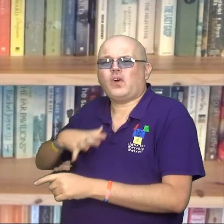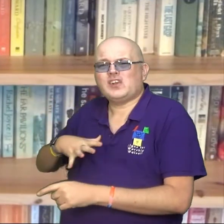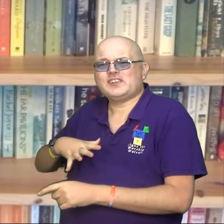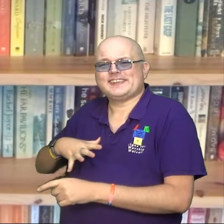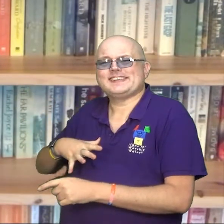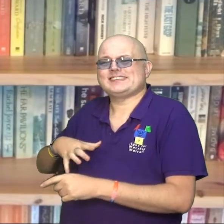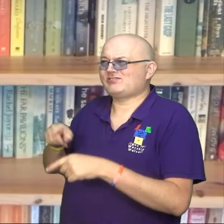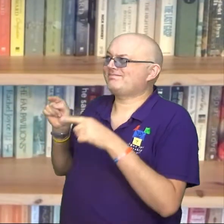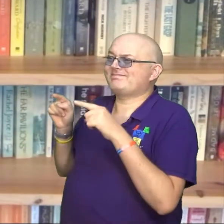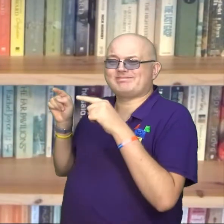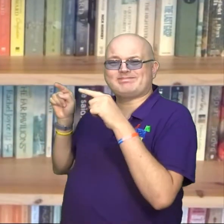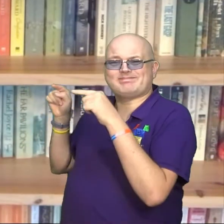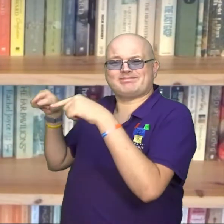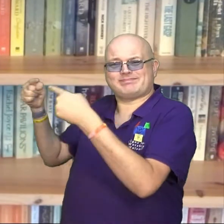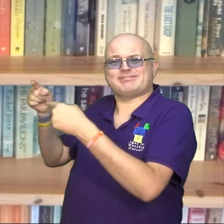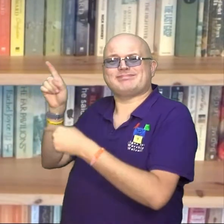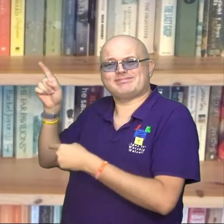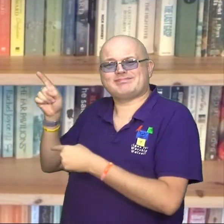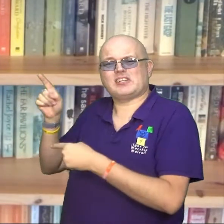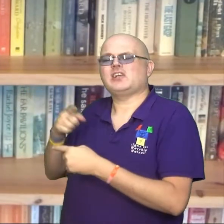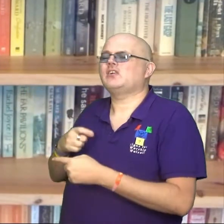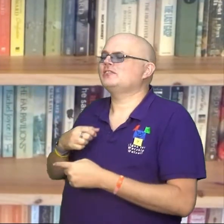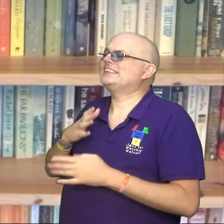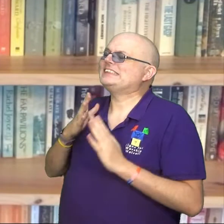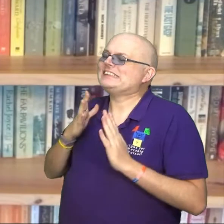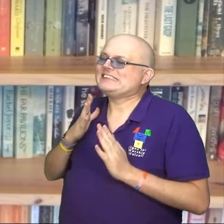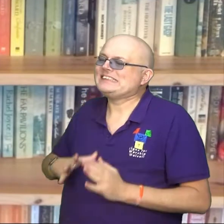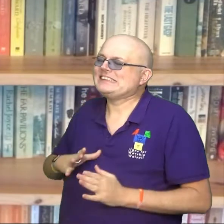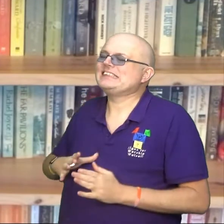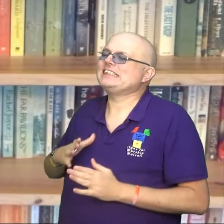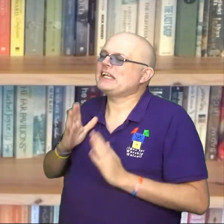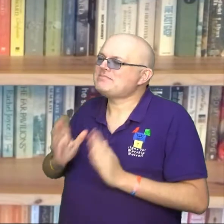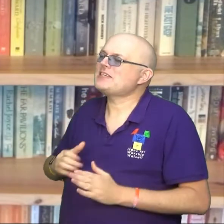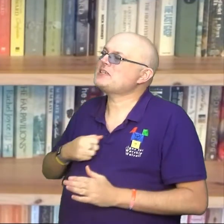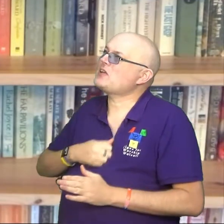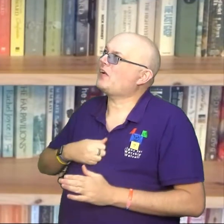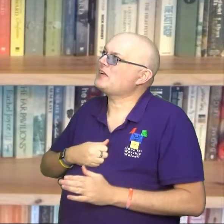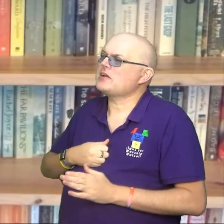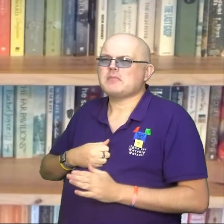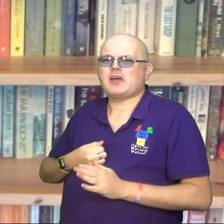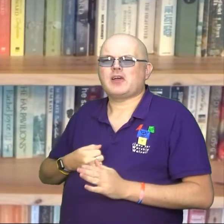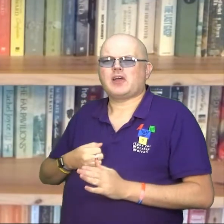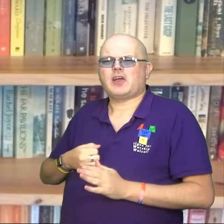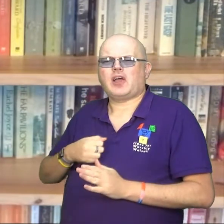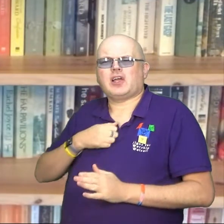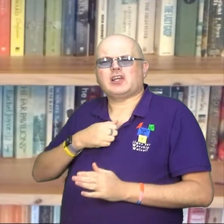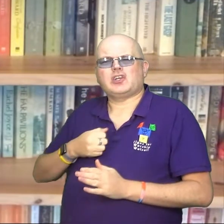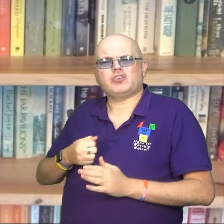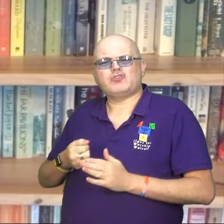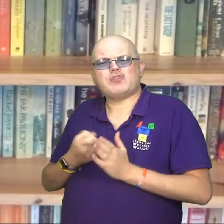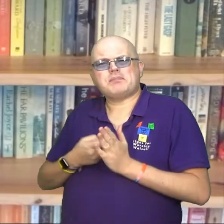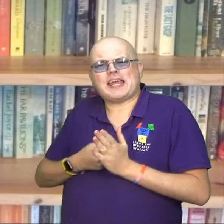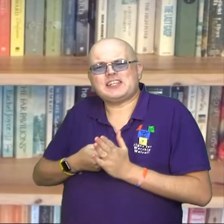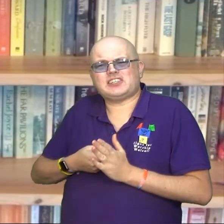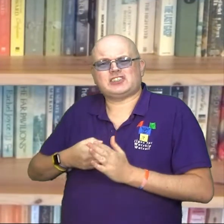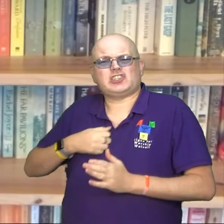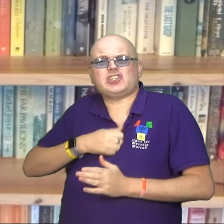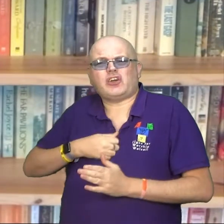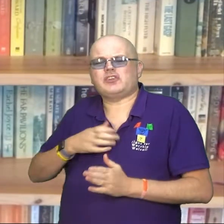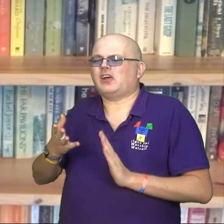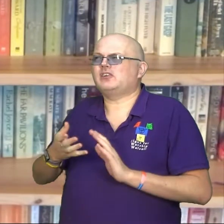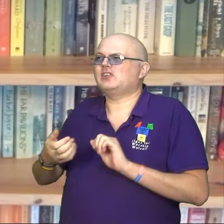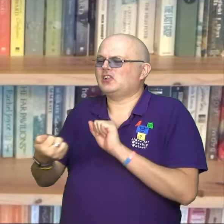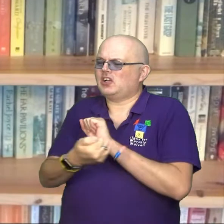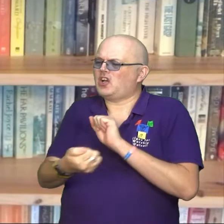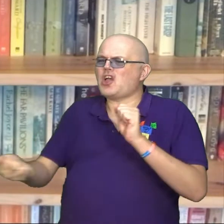goes against God's desire for us. So we need to say sorry. But repentance isn't just about saying sorry